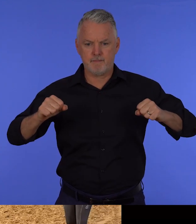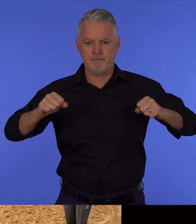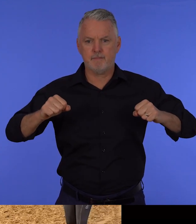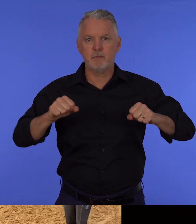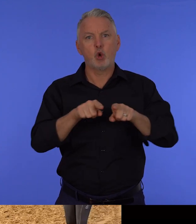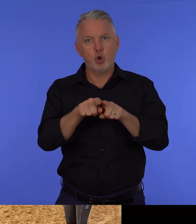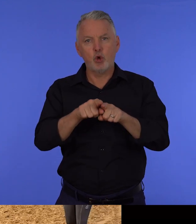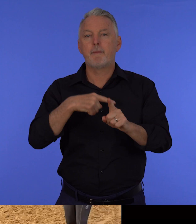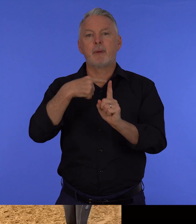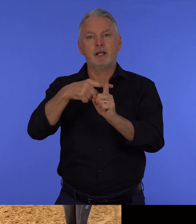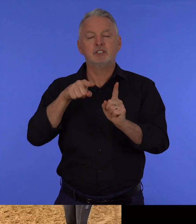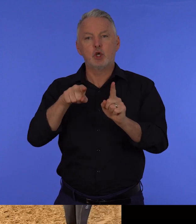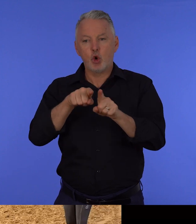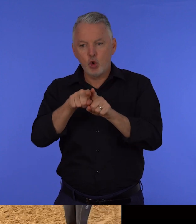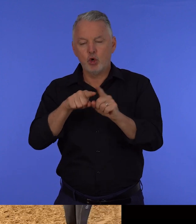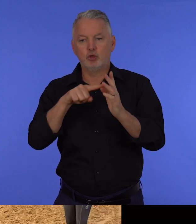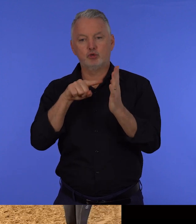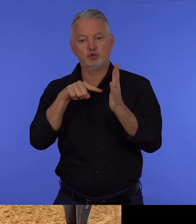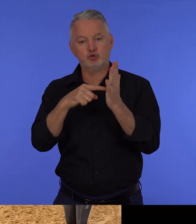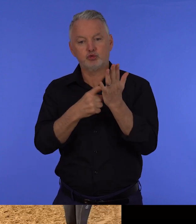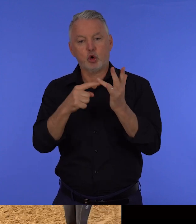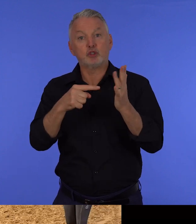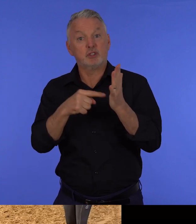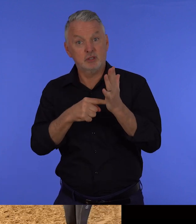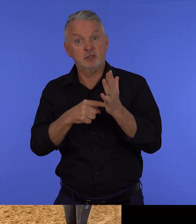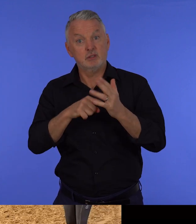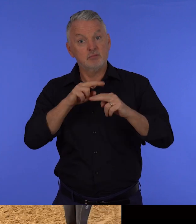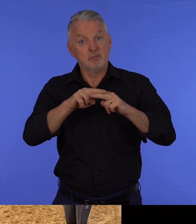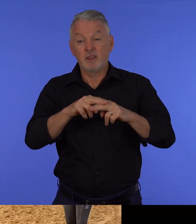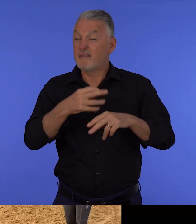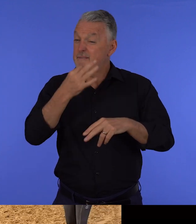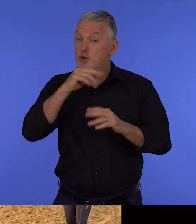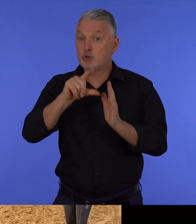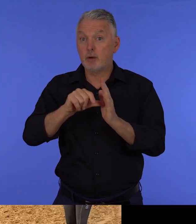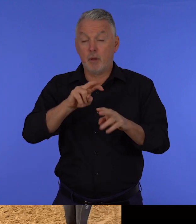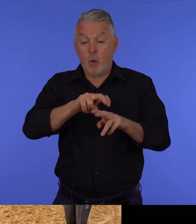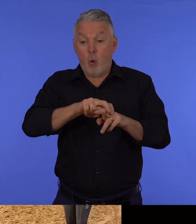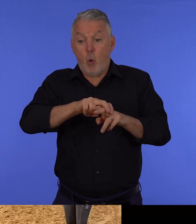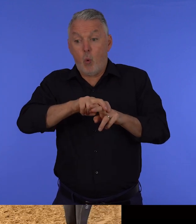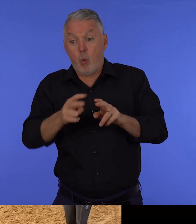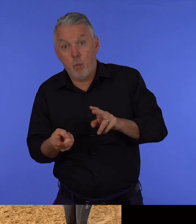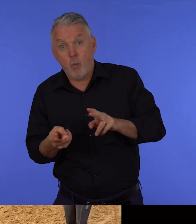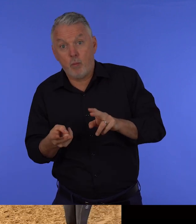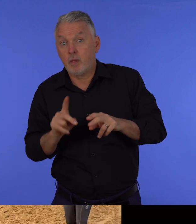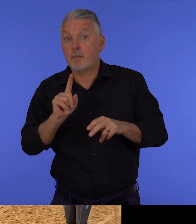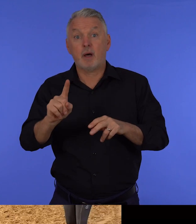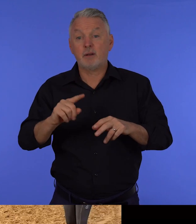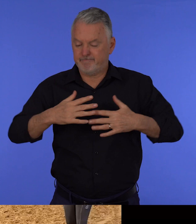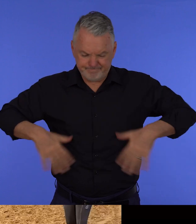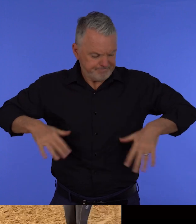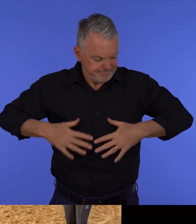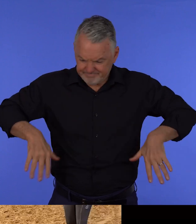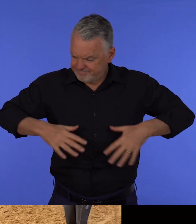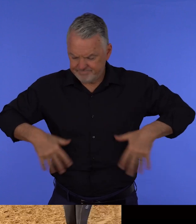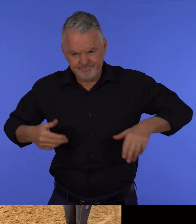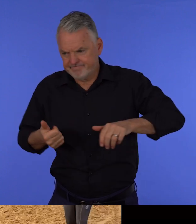She's become a lot stronger. She's learning to trot. She has had a couple of falls off the horse, but in